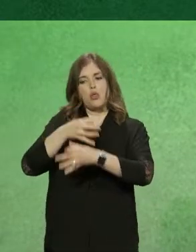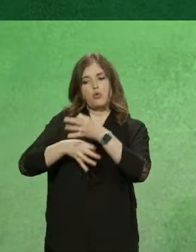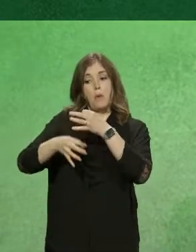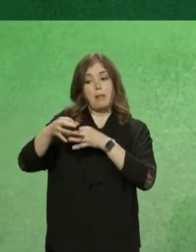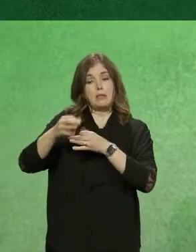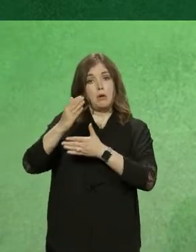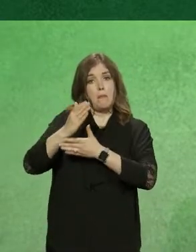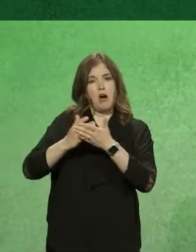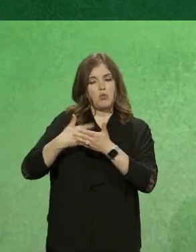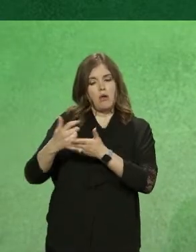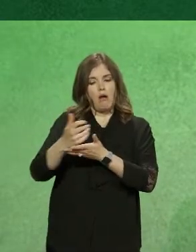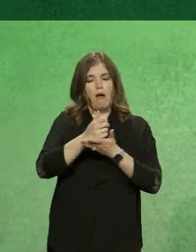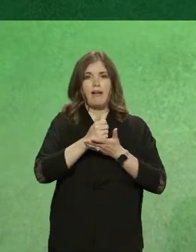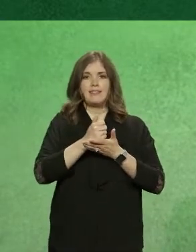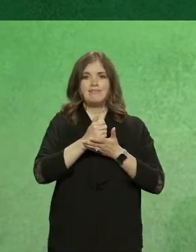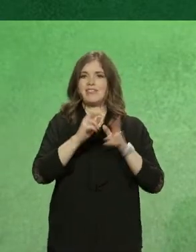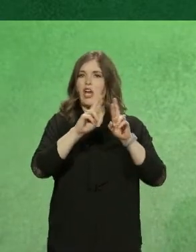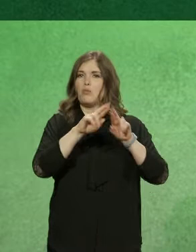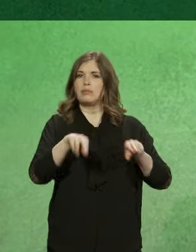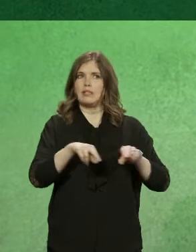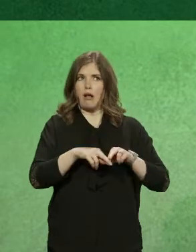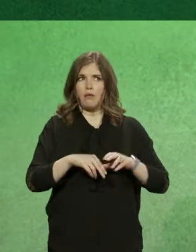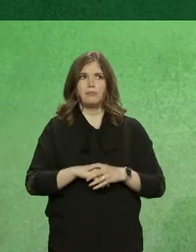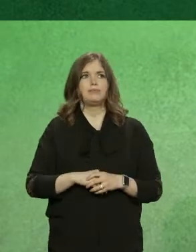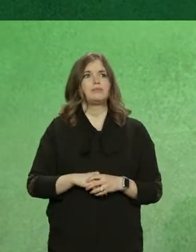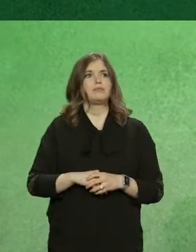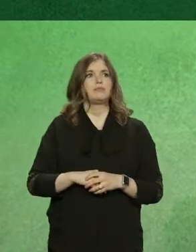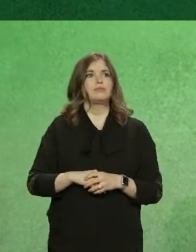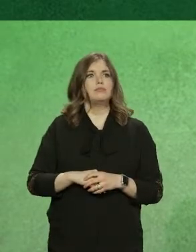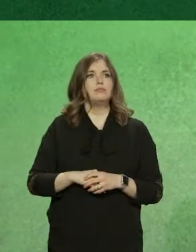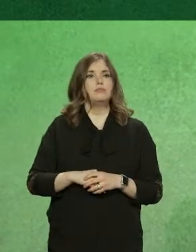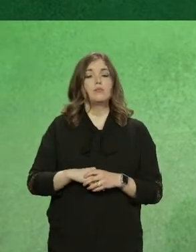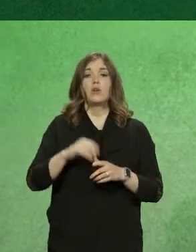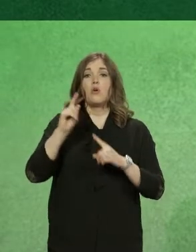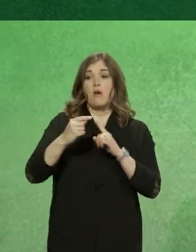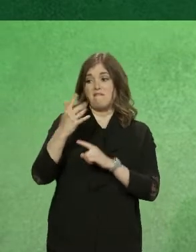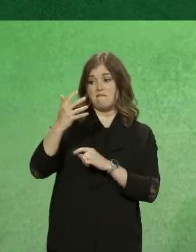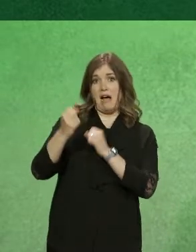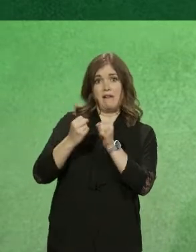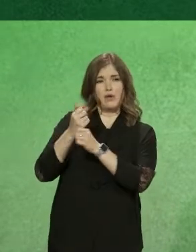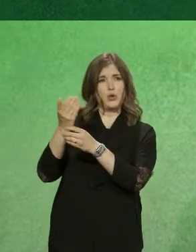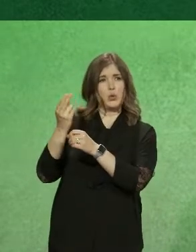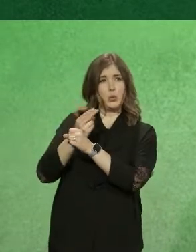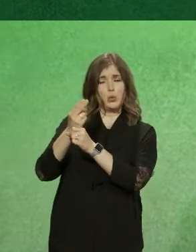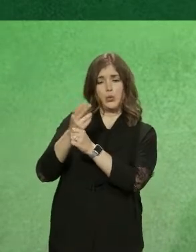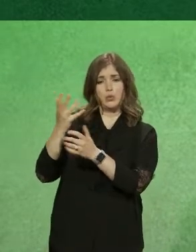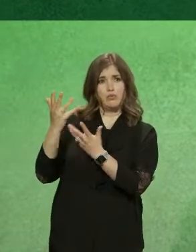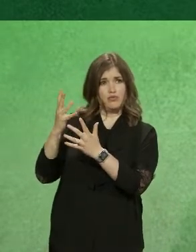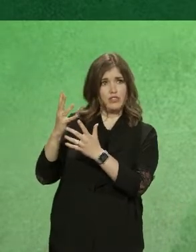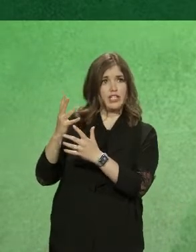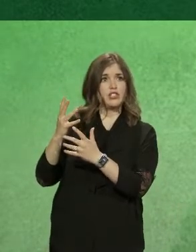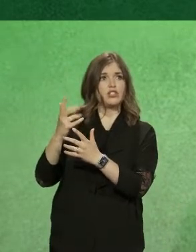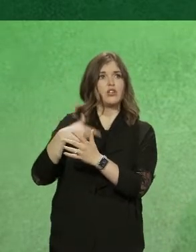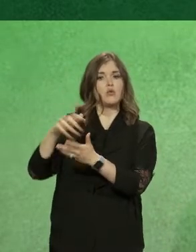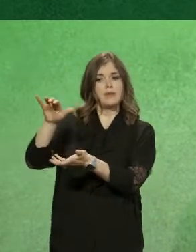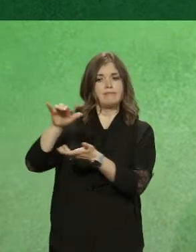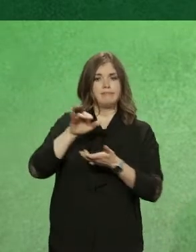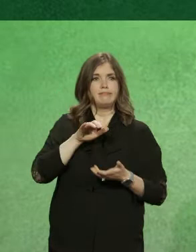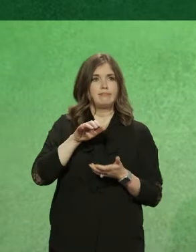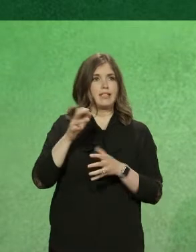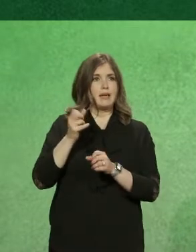recycling. On the other hand, at the time of disposal, that's after 5 years of usage, we acquire the stove to reuse